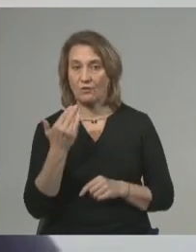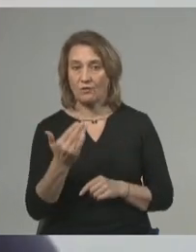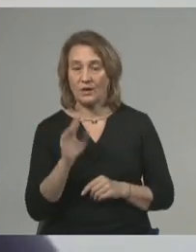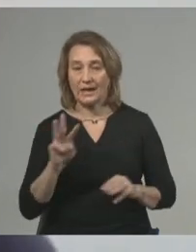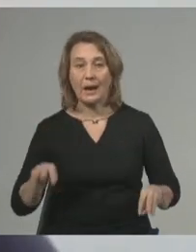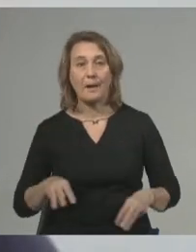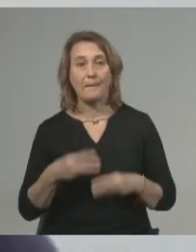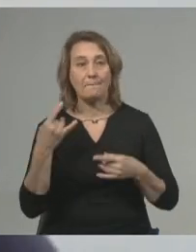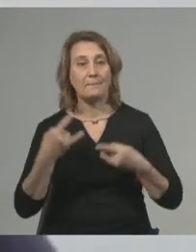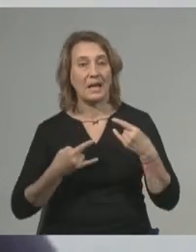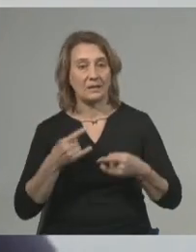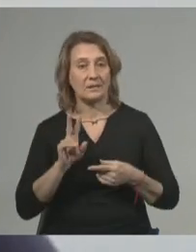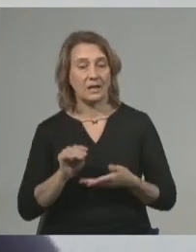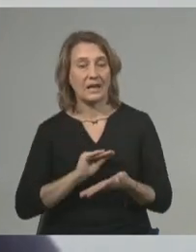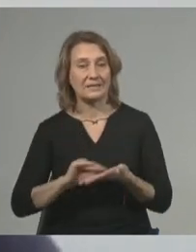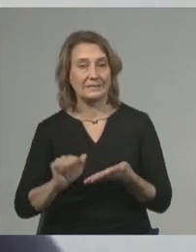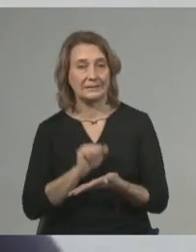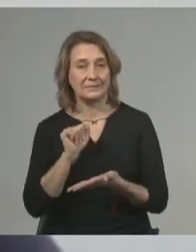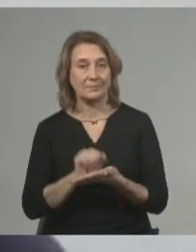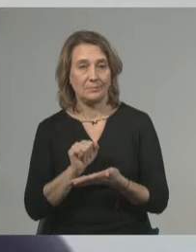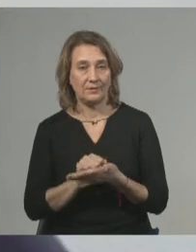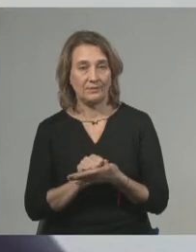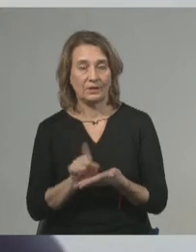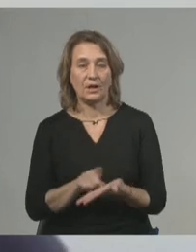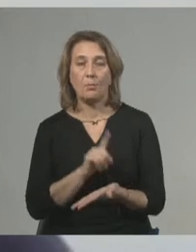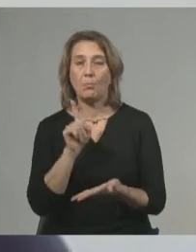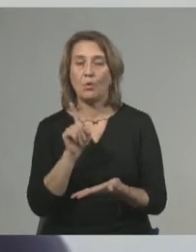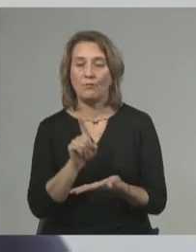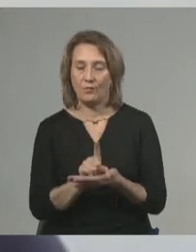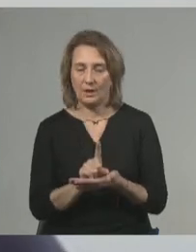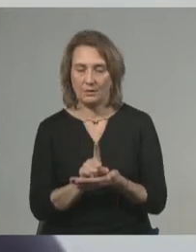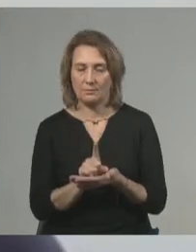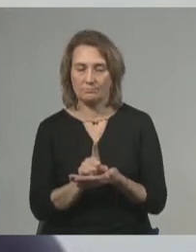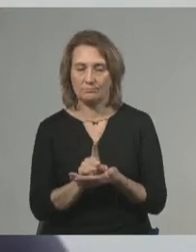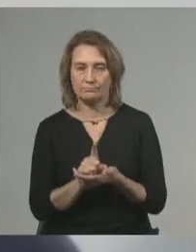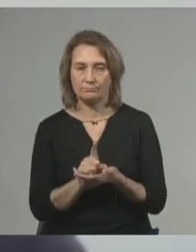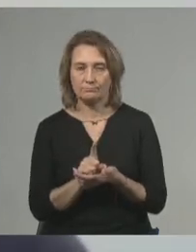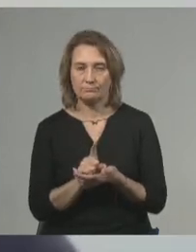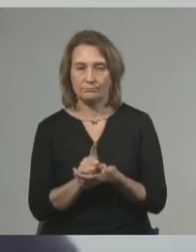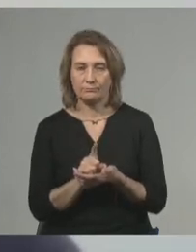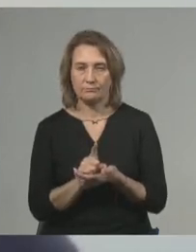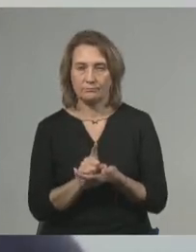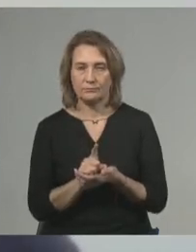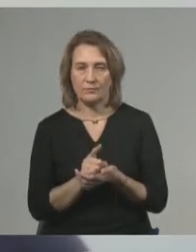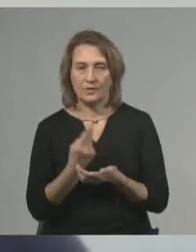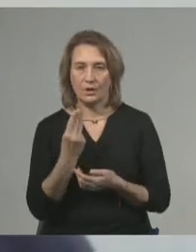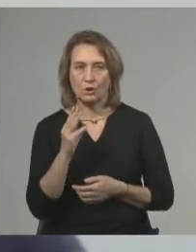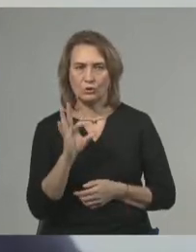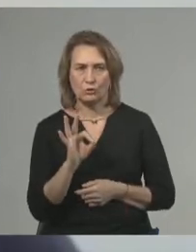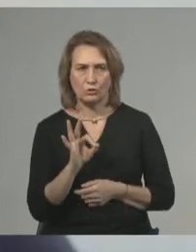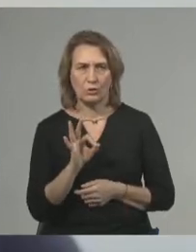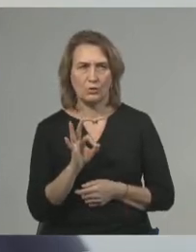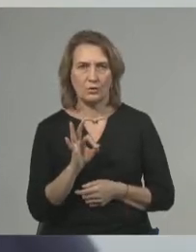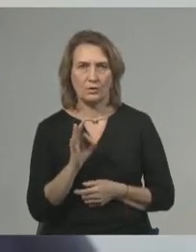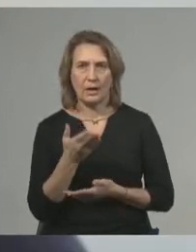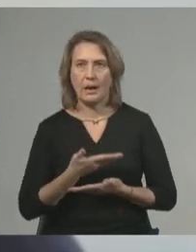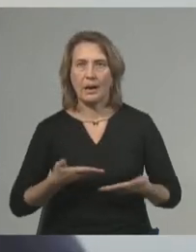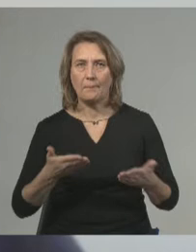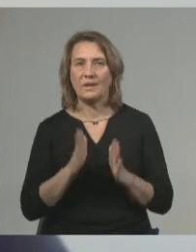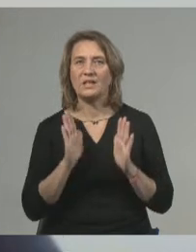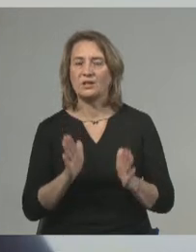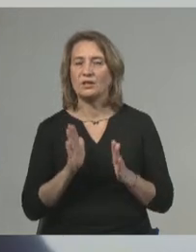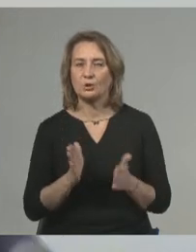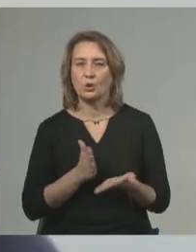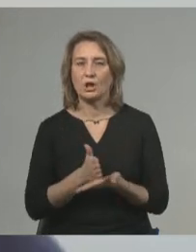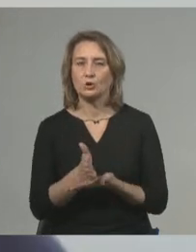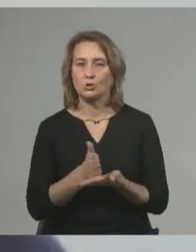assume and and understand that we serve diverse communities we should we do not just serve the people who think